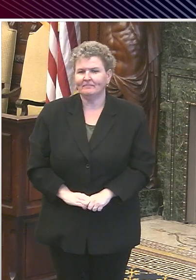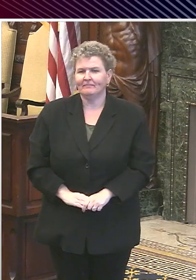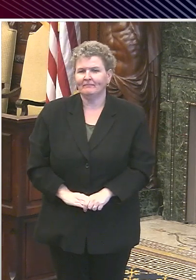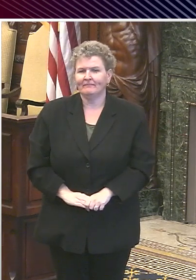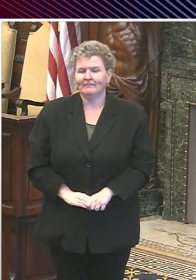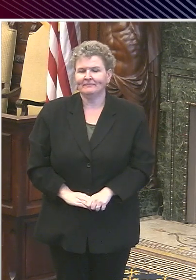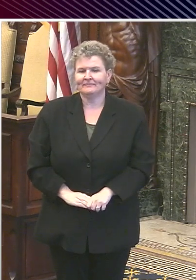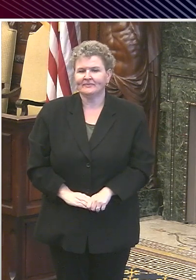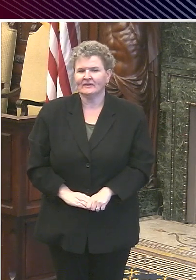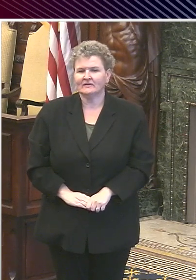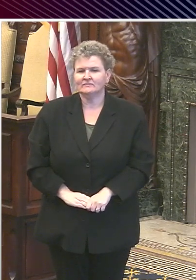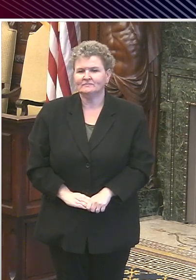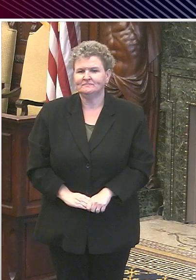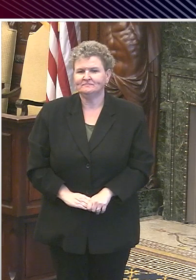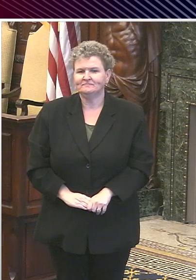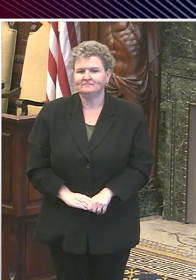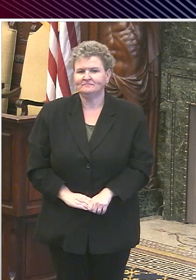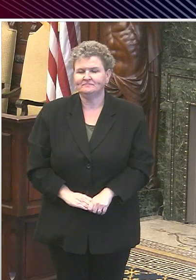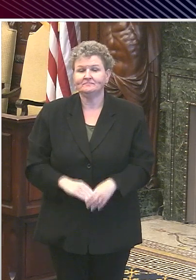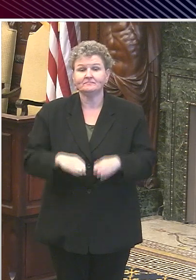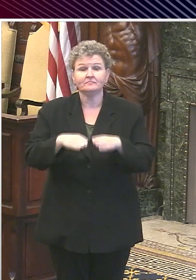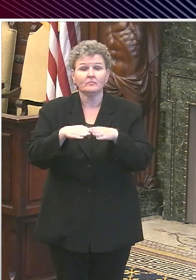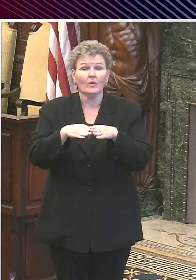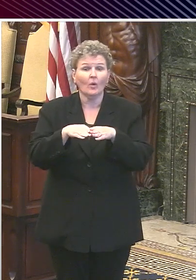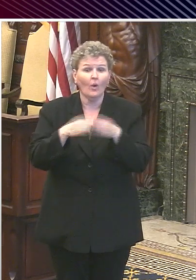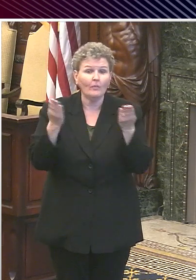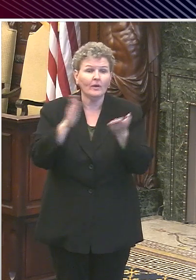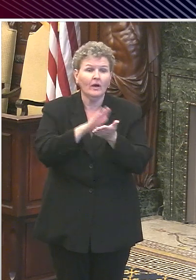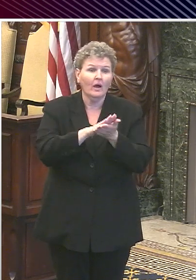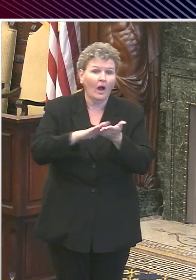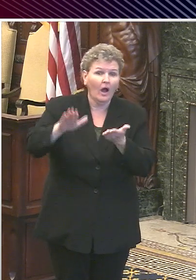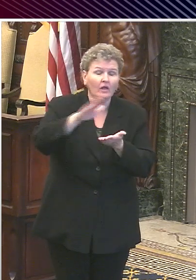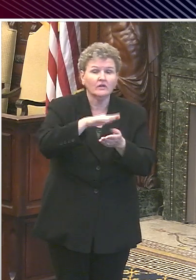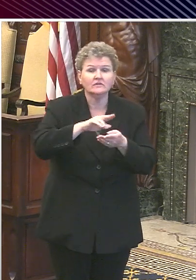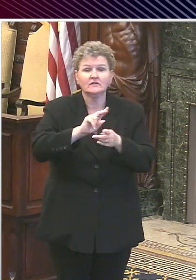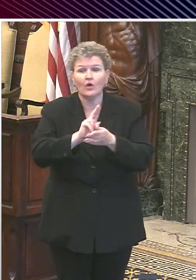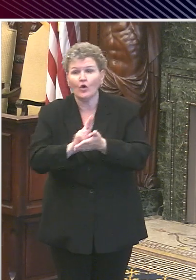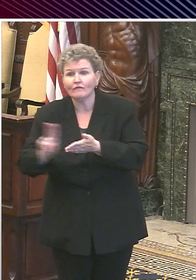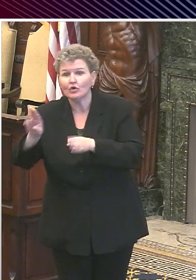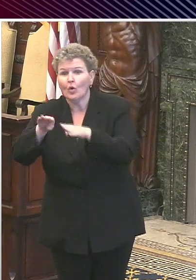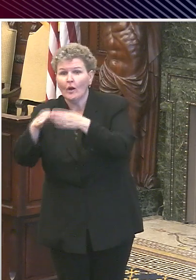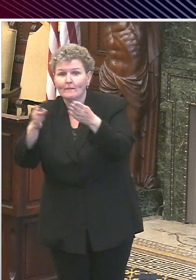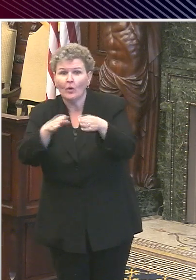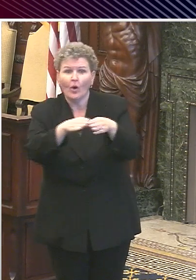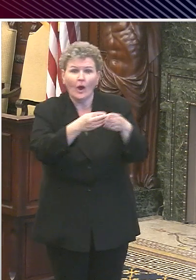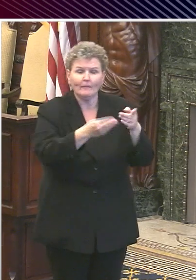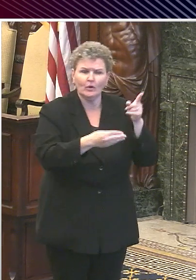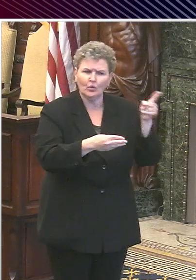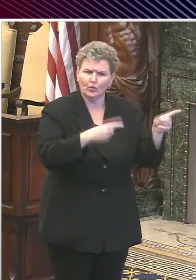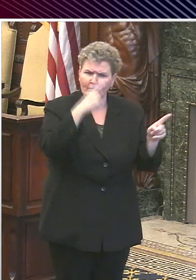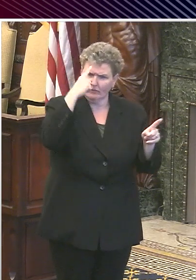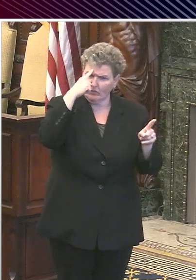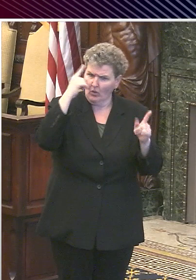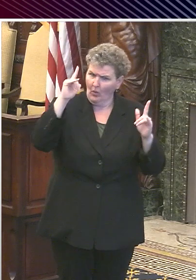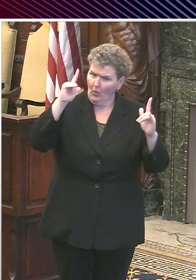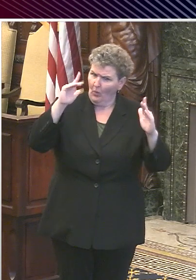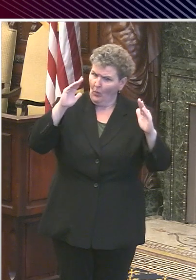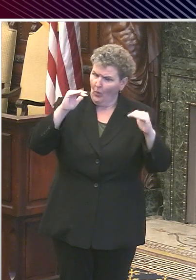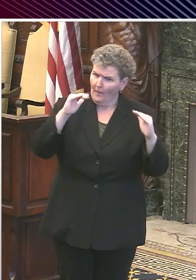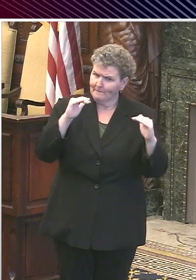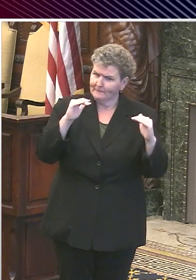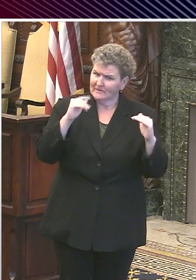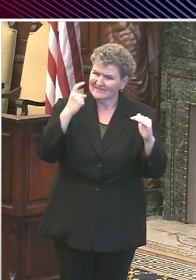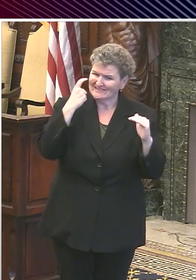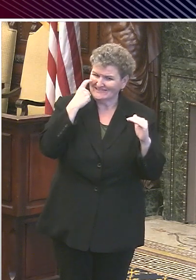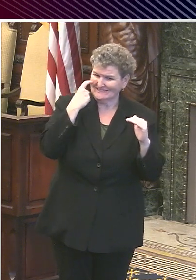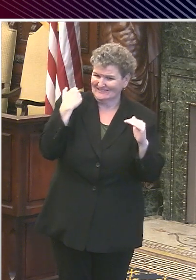With more reopening and colleges reopened, are you hopeful that the city, like it sounds like in the last 2